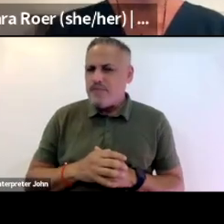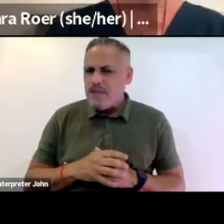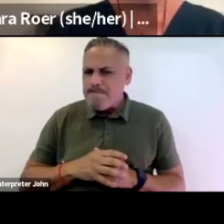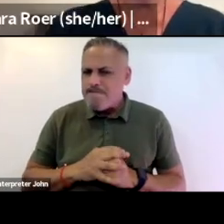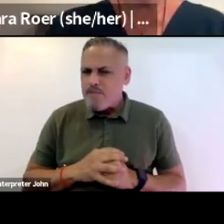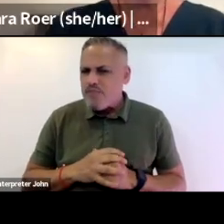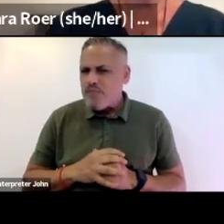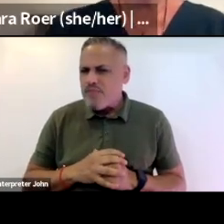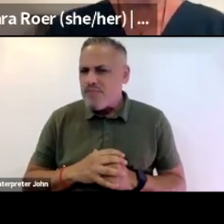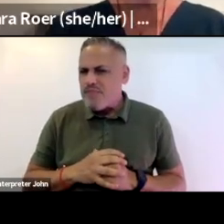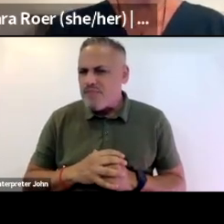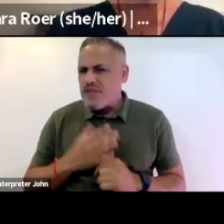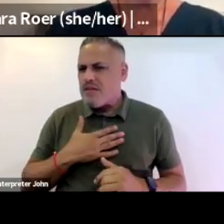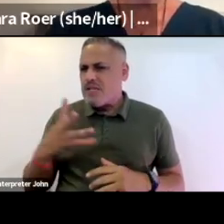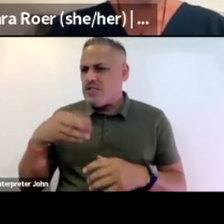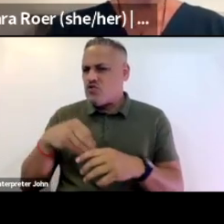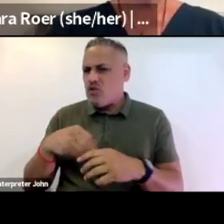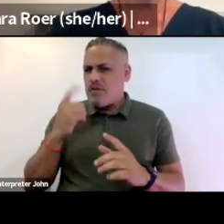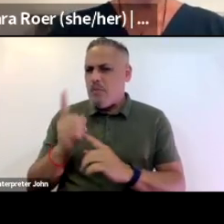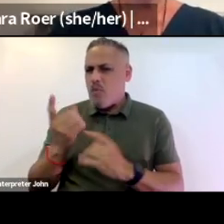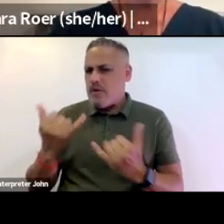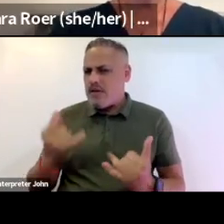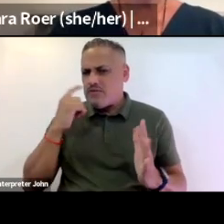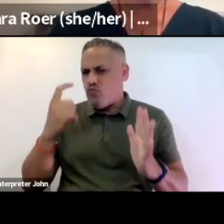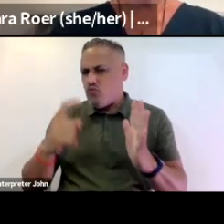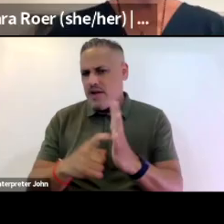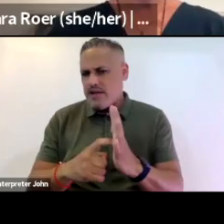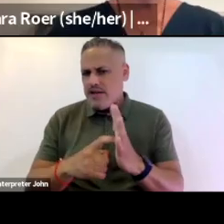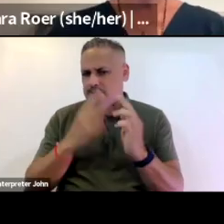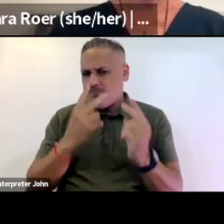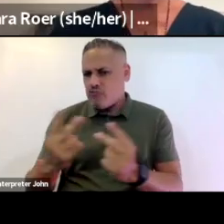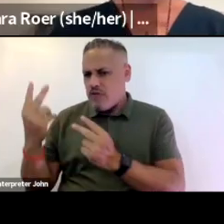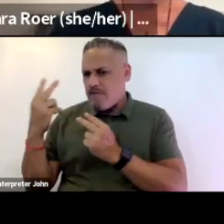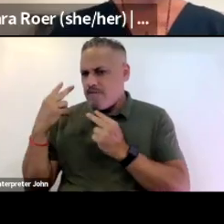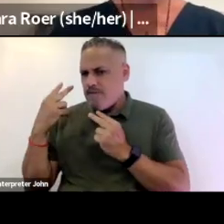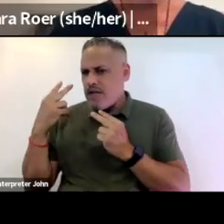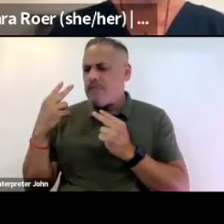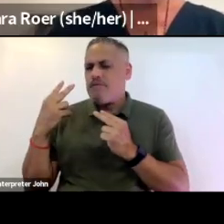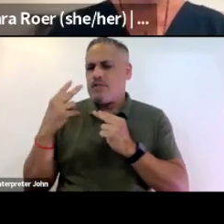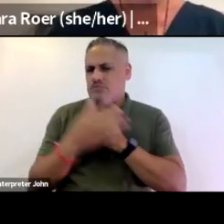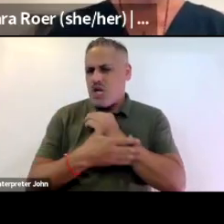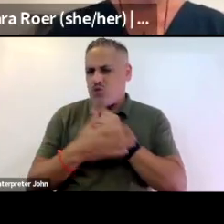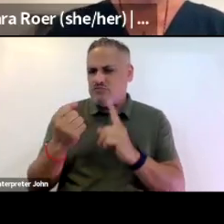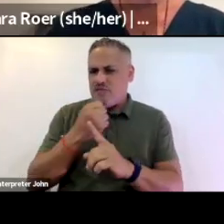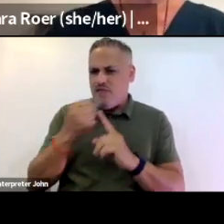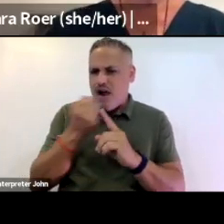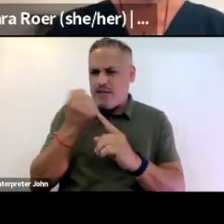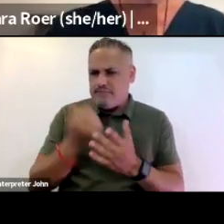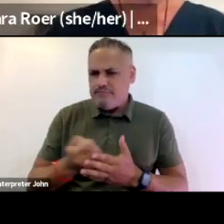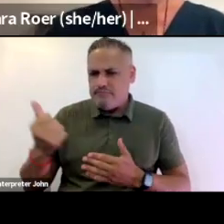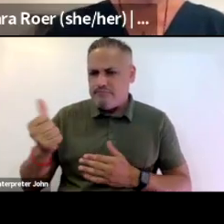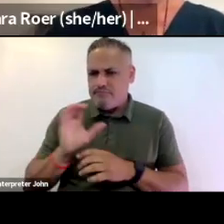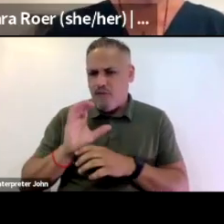land. Please join me in taking a moment to recognize and reflect on the centuries of violence, displacement,